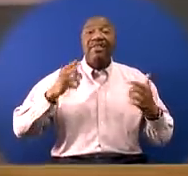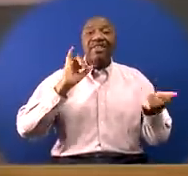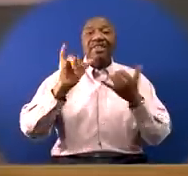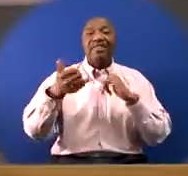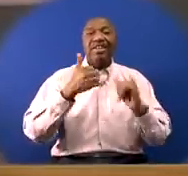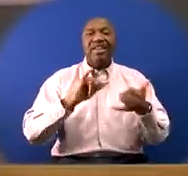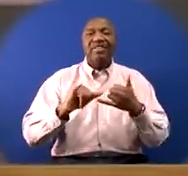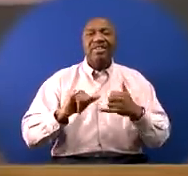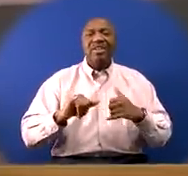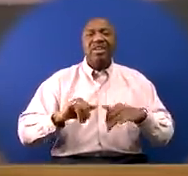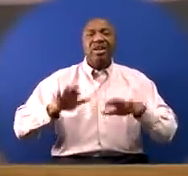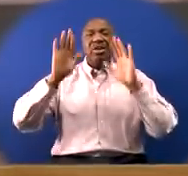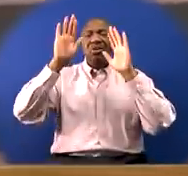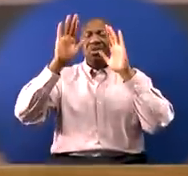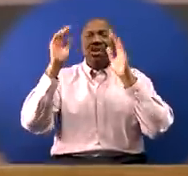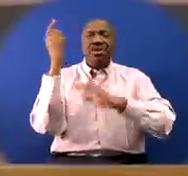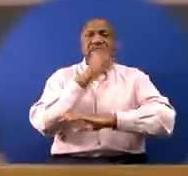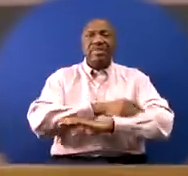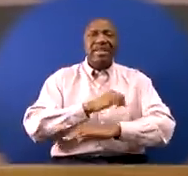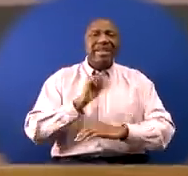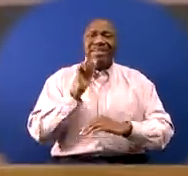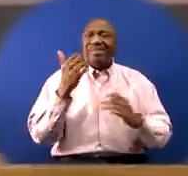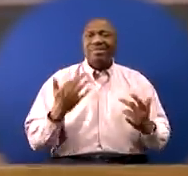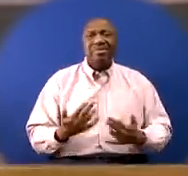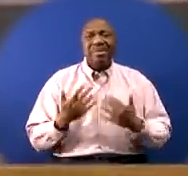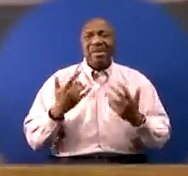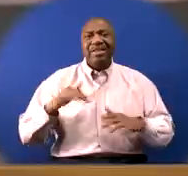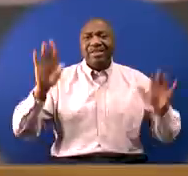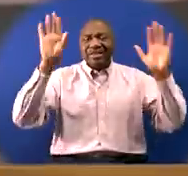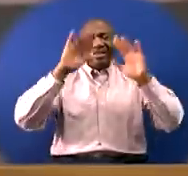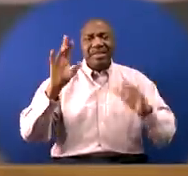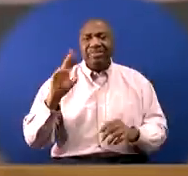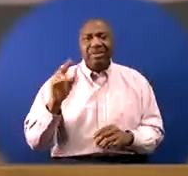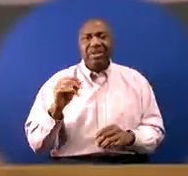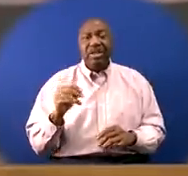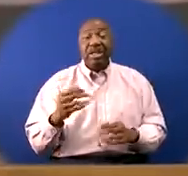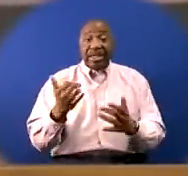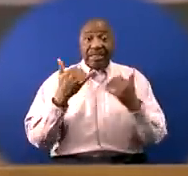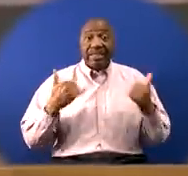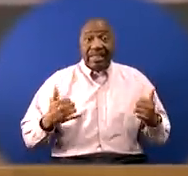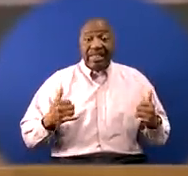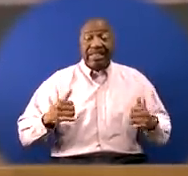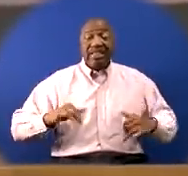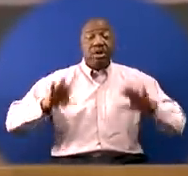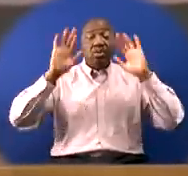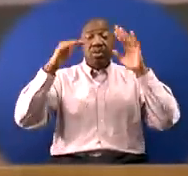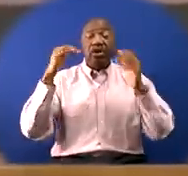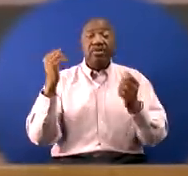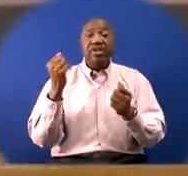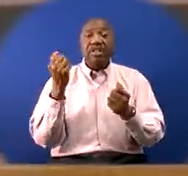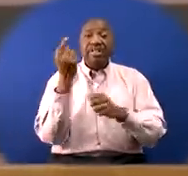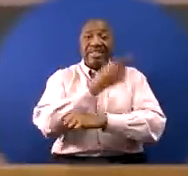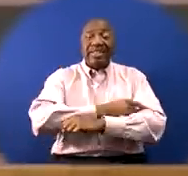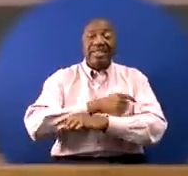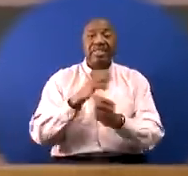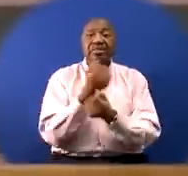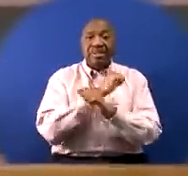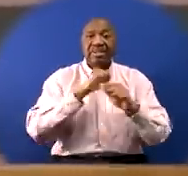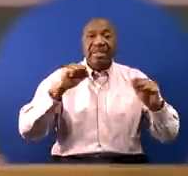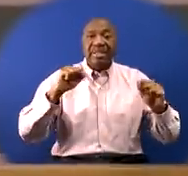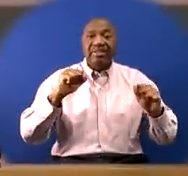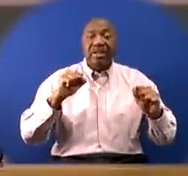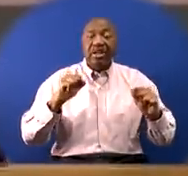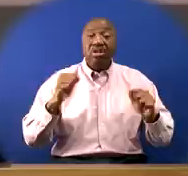What a wonderful day. Don't wait till Sunday. Today's a great day to be saved. On